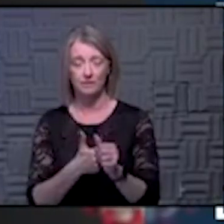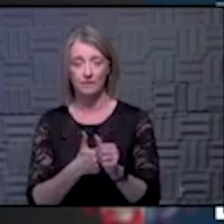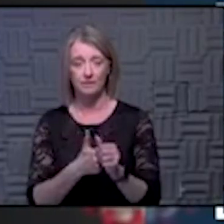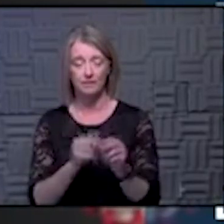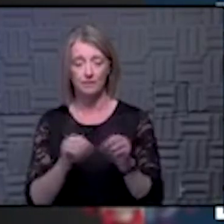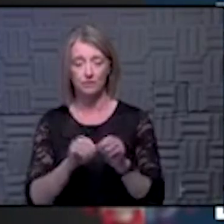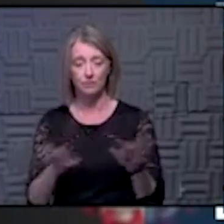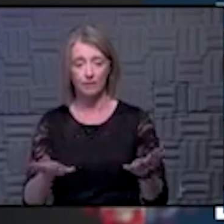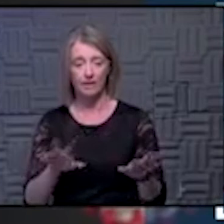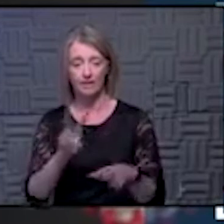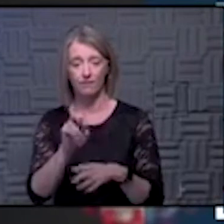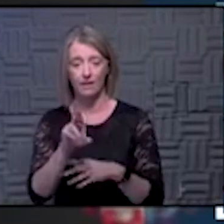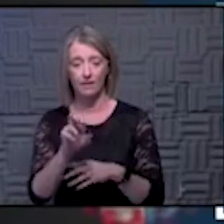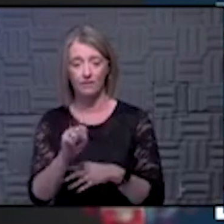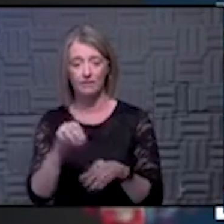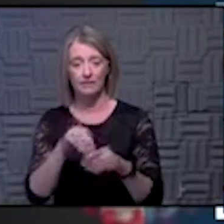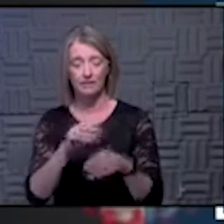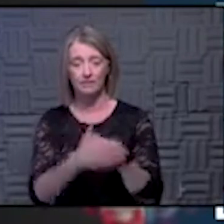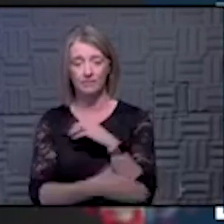virus in their counties.